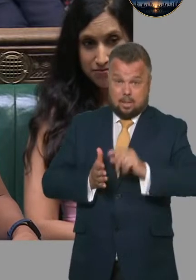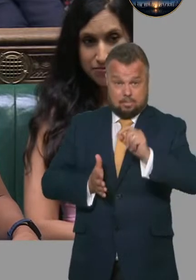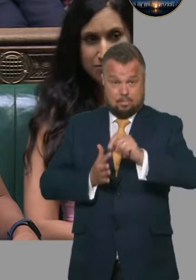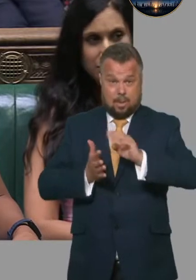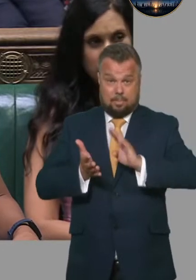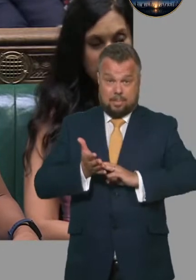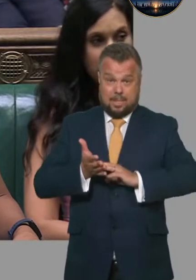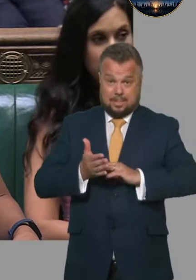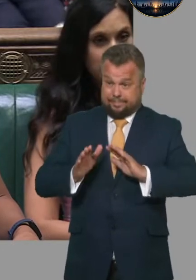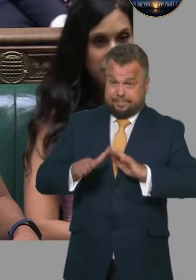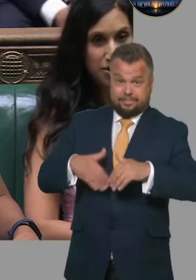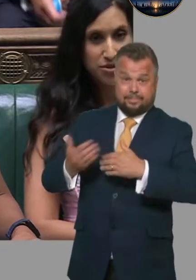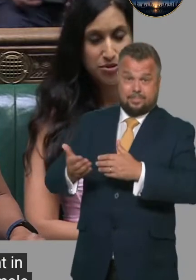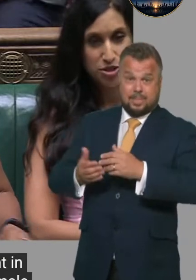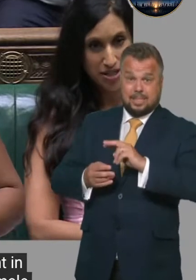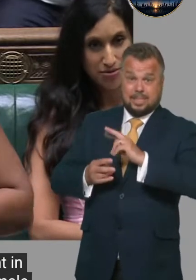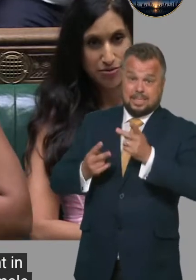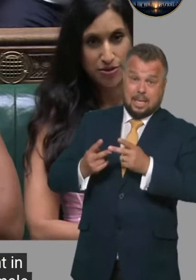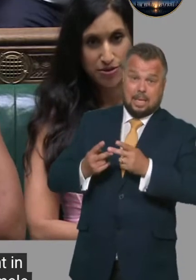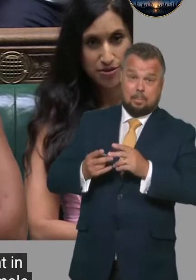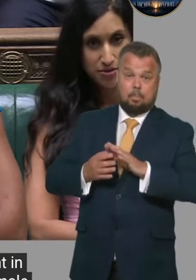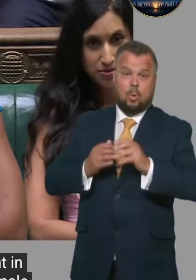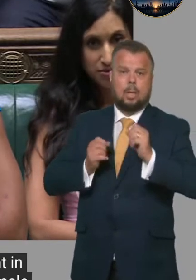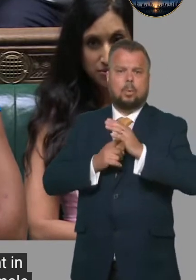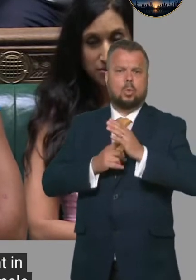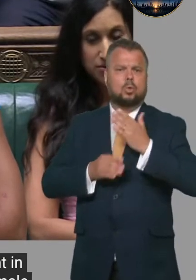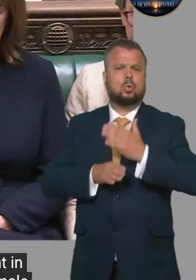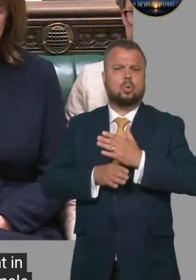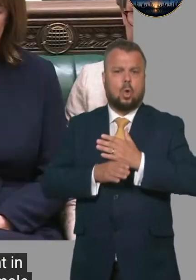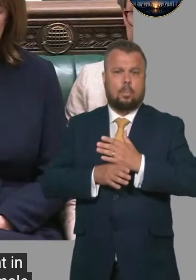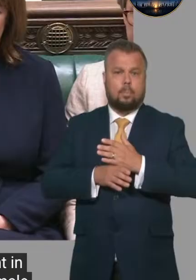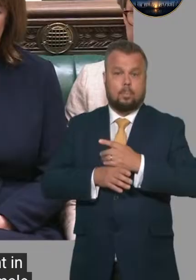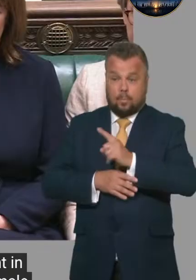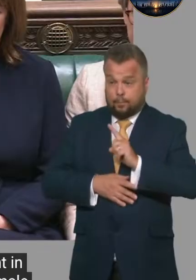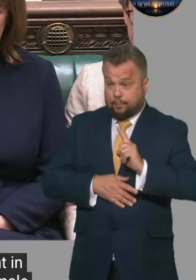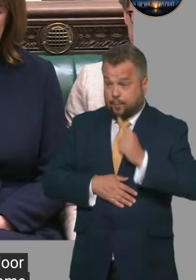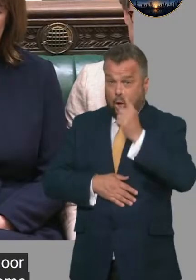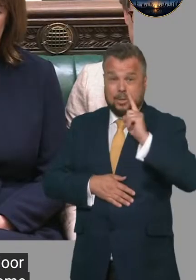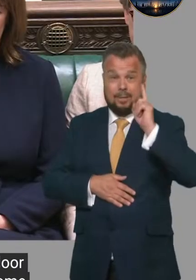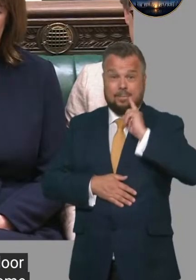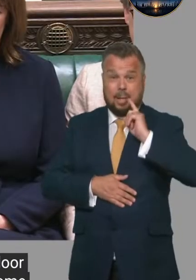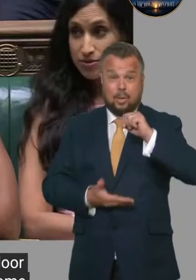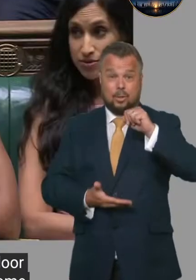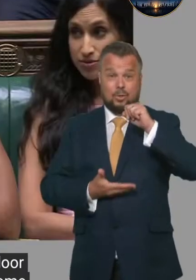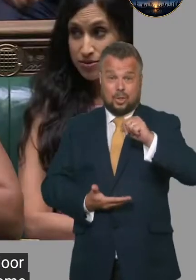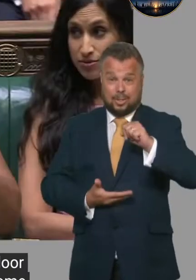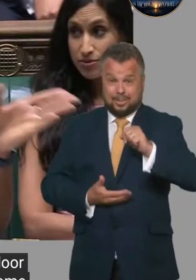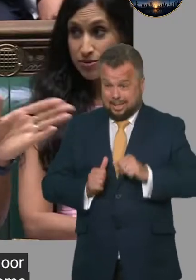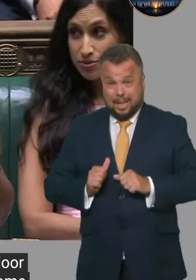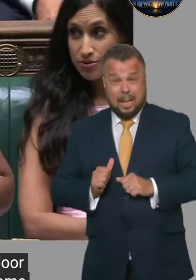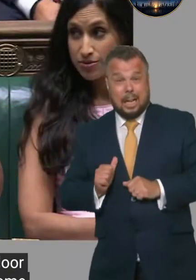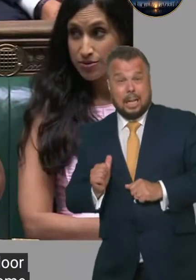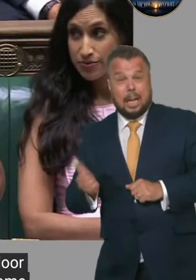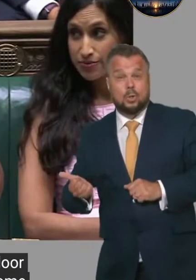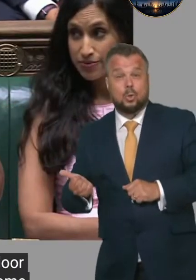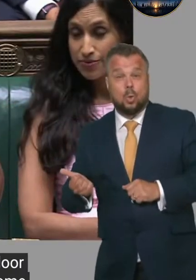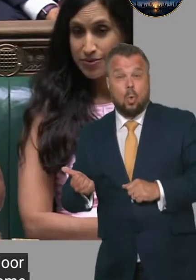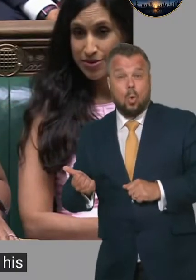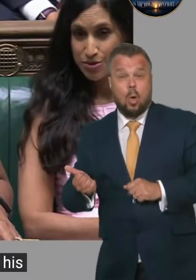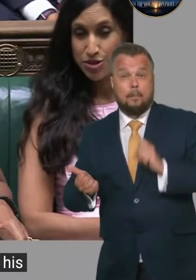him during his resignation speech. She was too busy getting ready for a selfie with the new